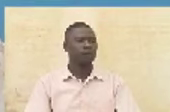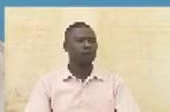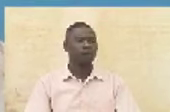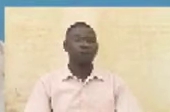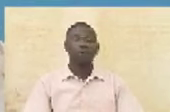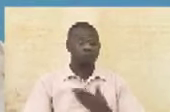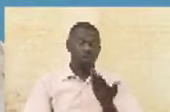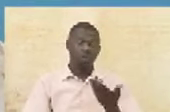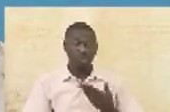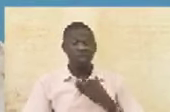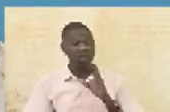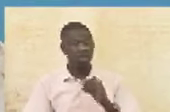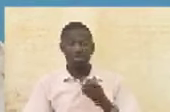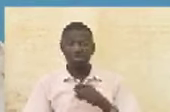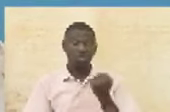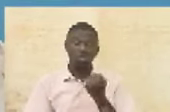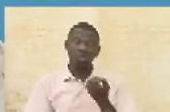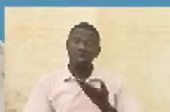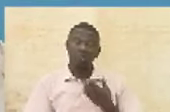he has the powers.